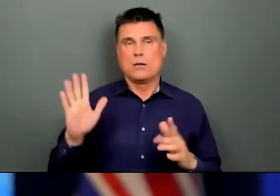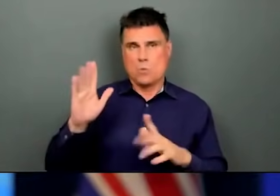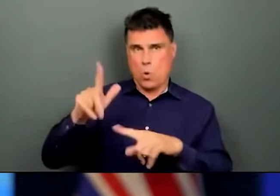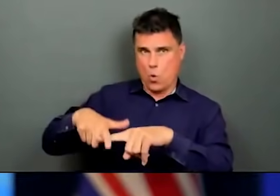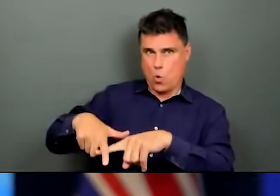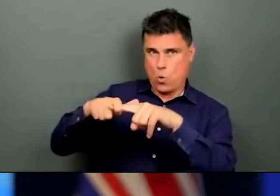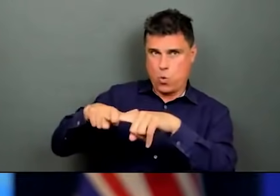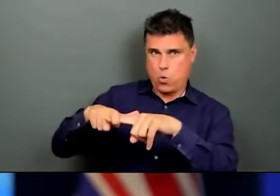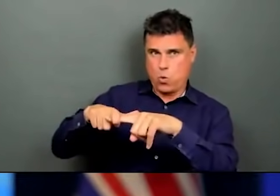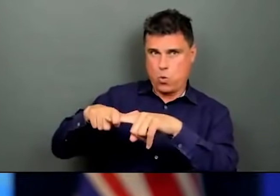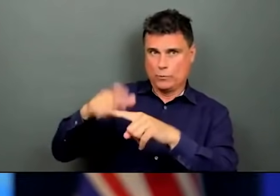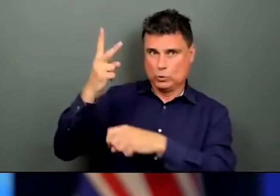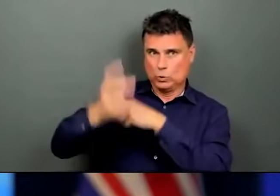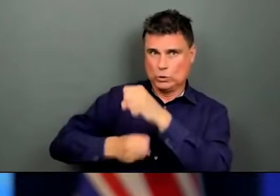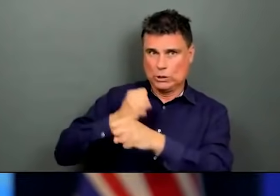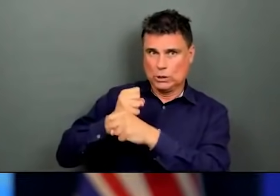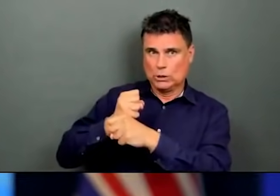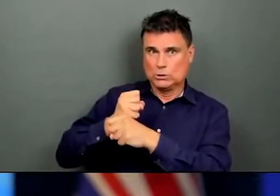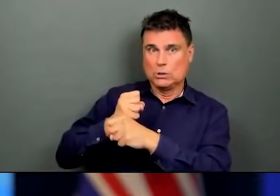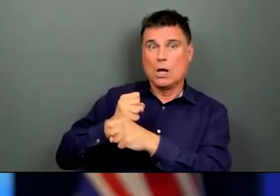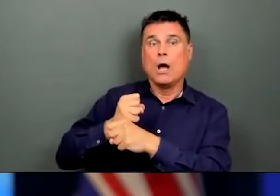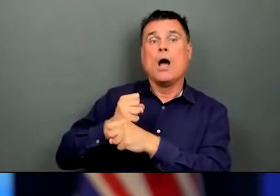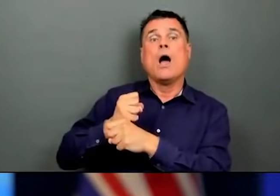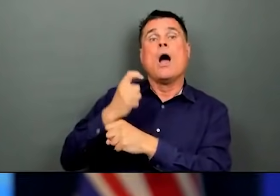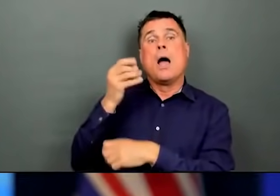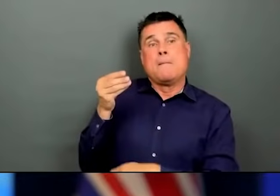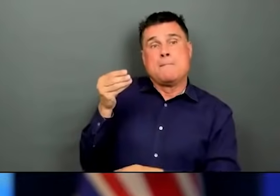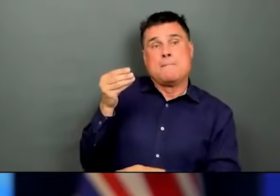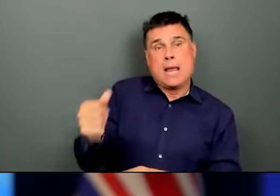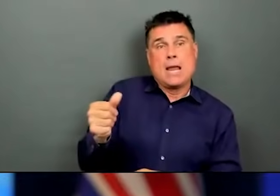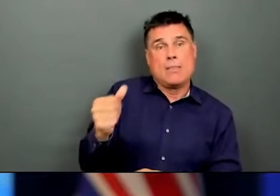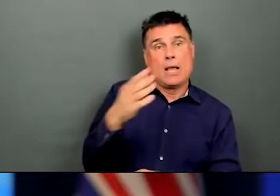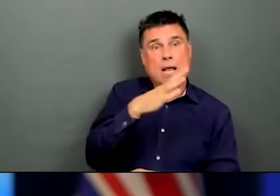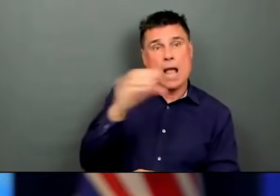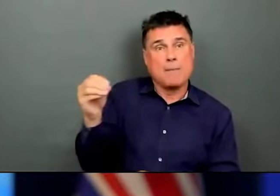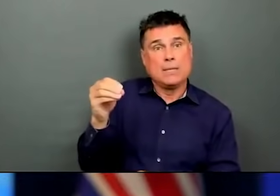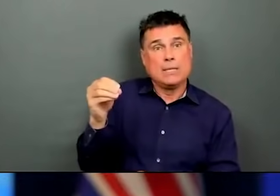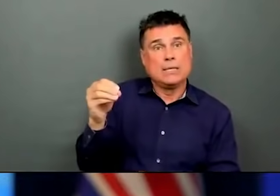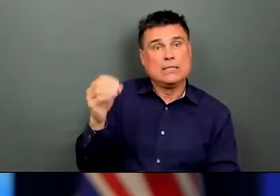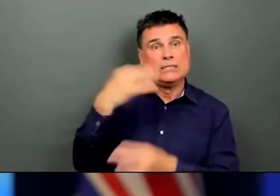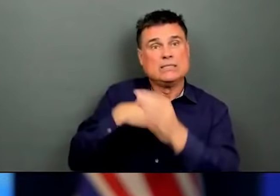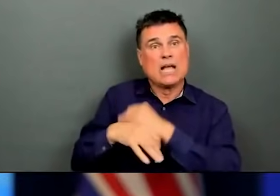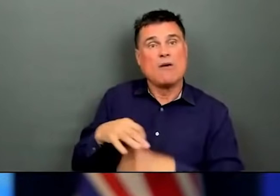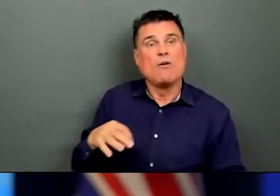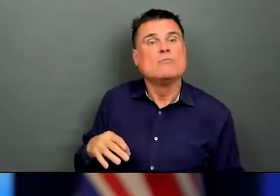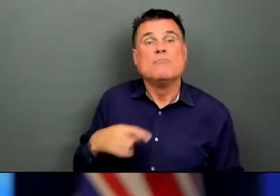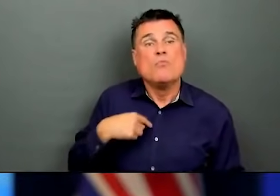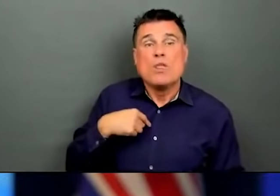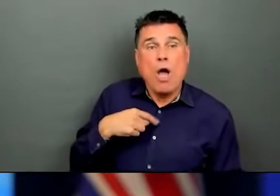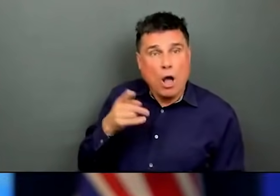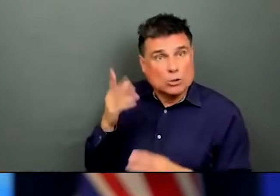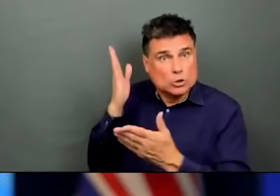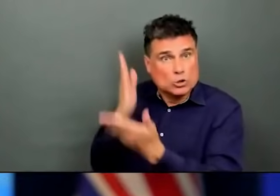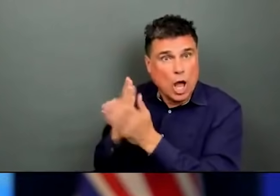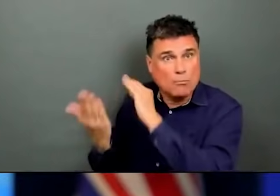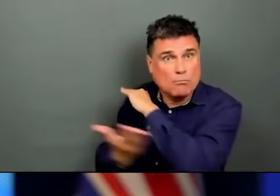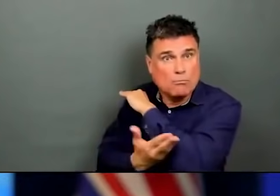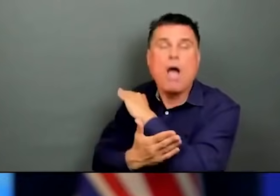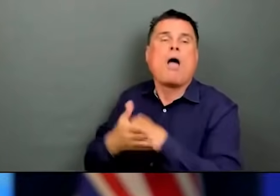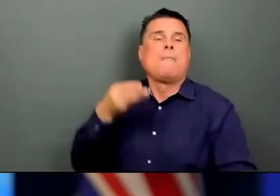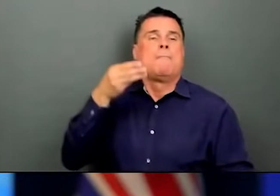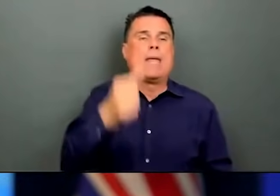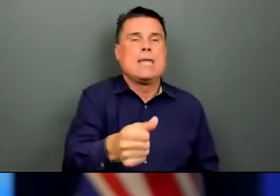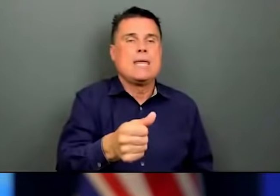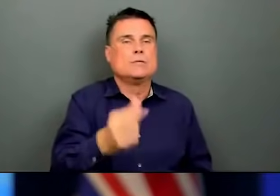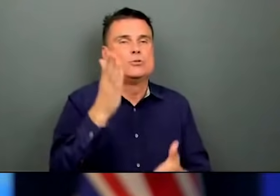since we were sworn in as a government back in 2017. We've been trying to put in place the framework for the changes that people want to see. And I